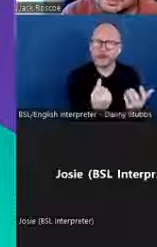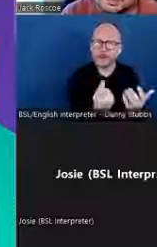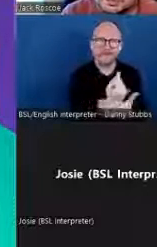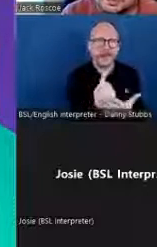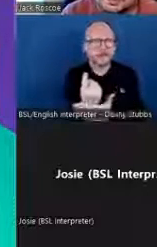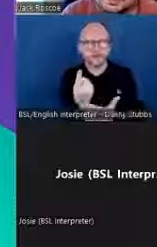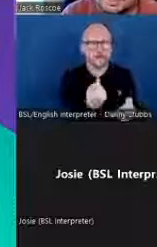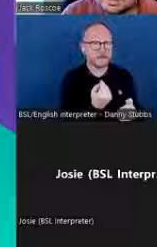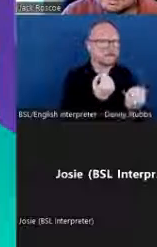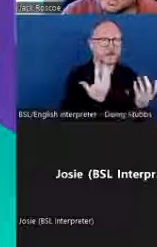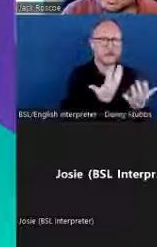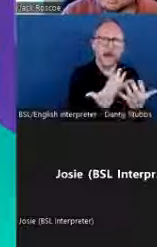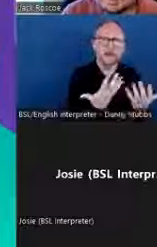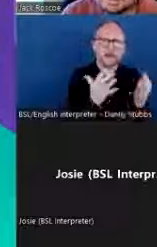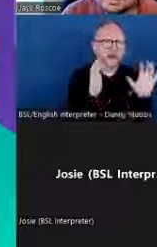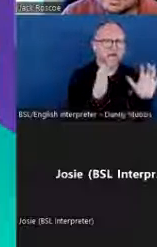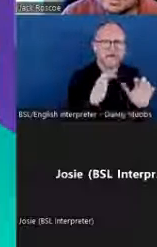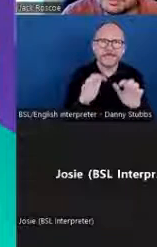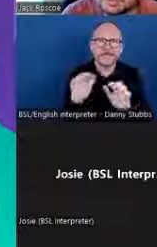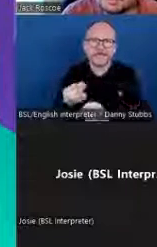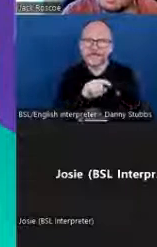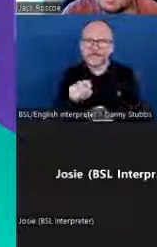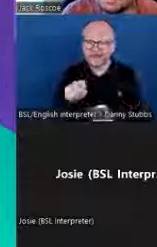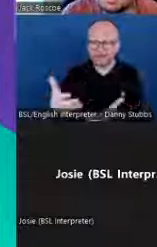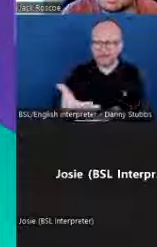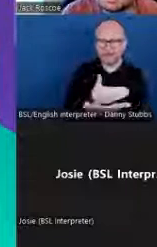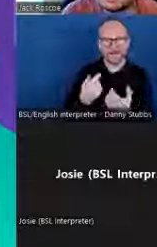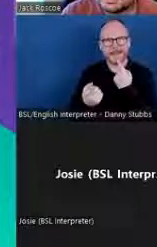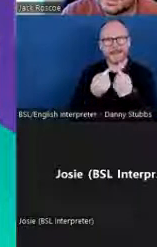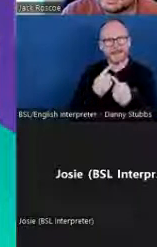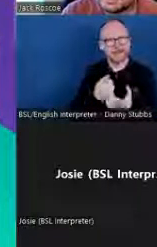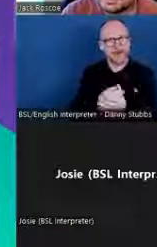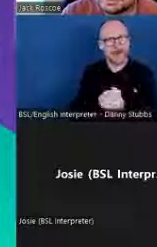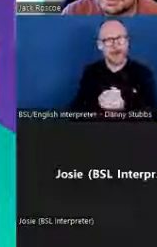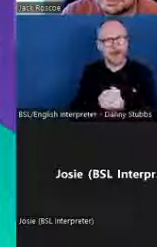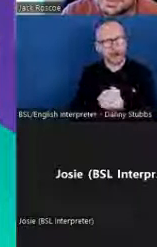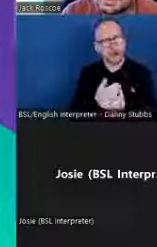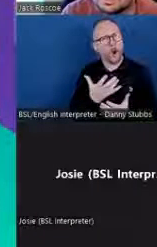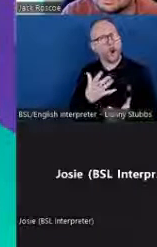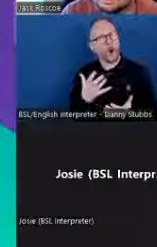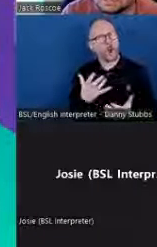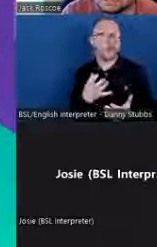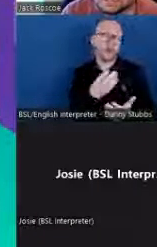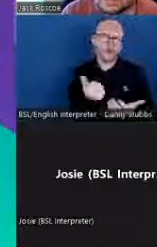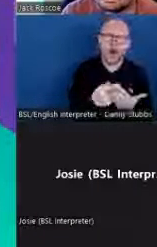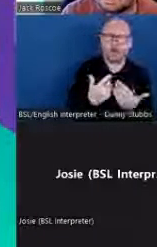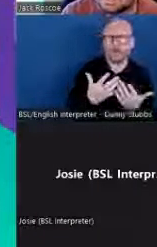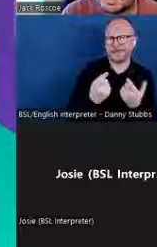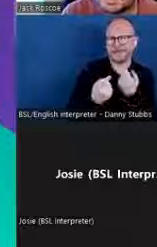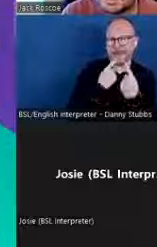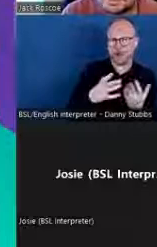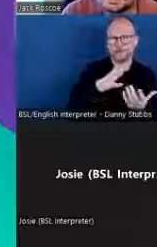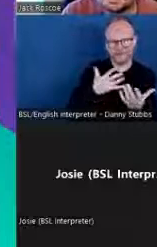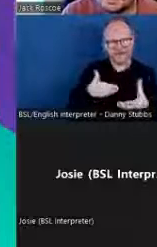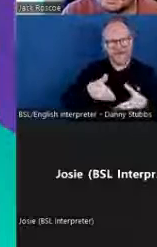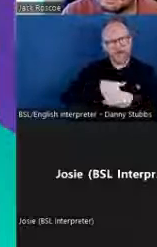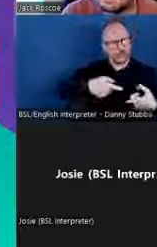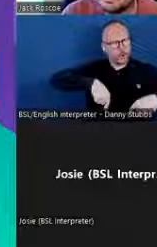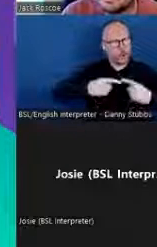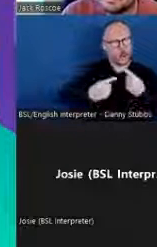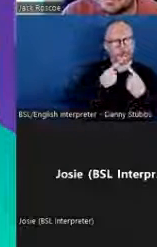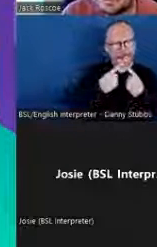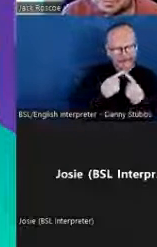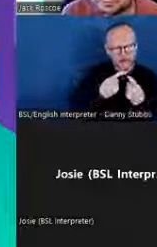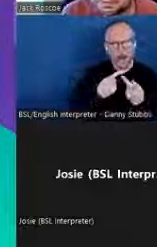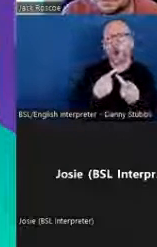potentially useful data may already be available to you for monitoring and evaluation purposes, either from within your own organization or